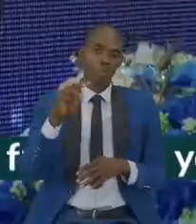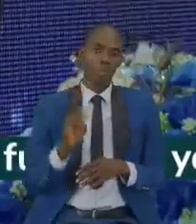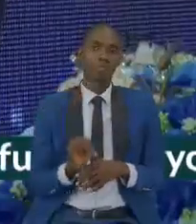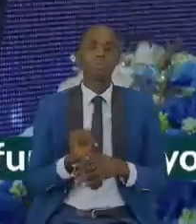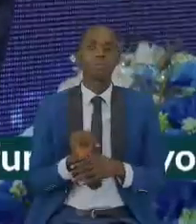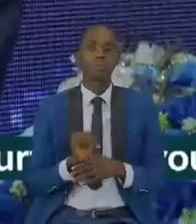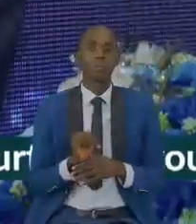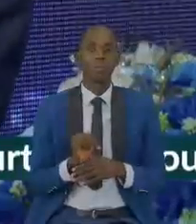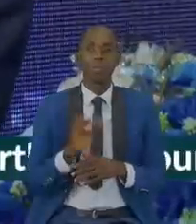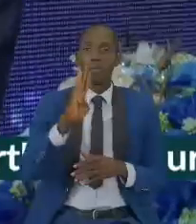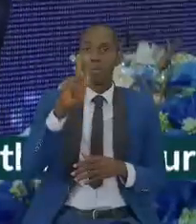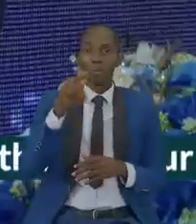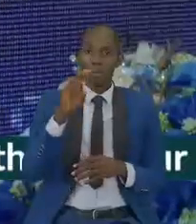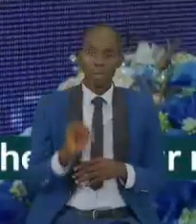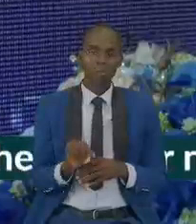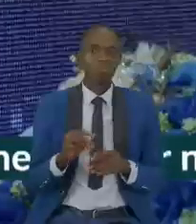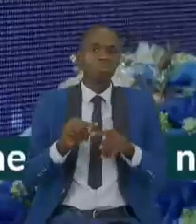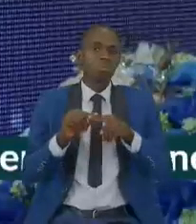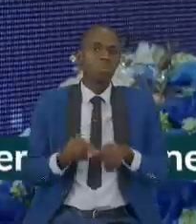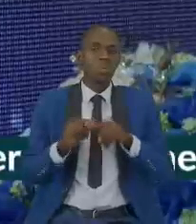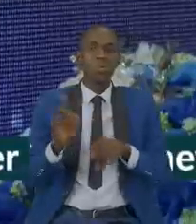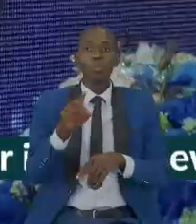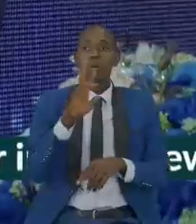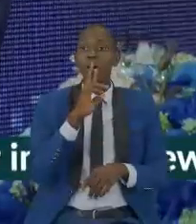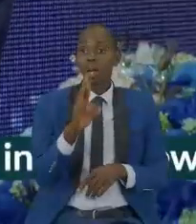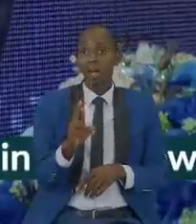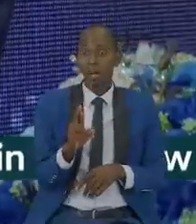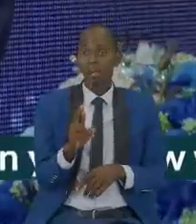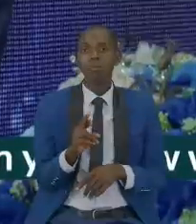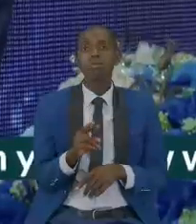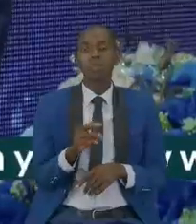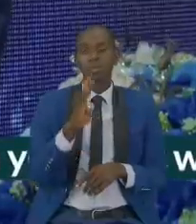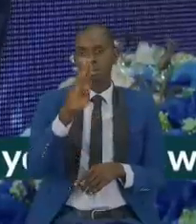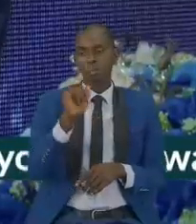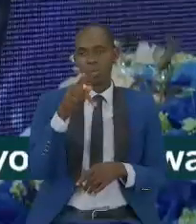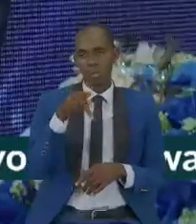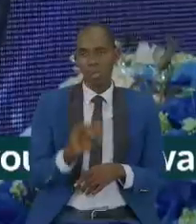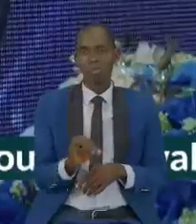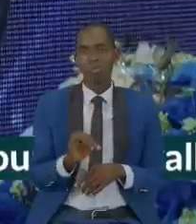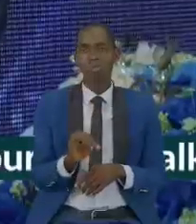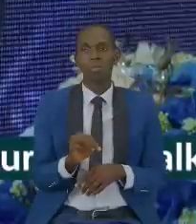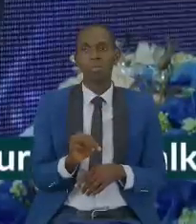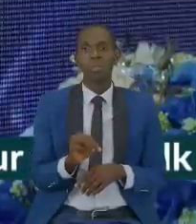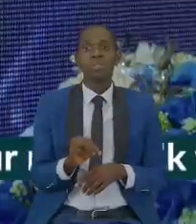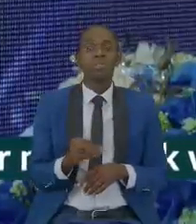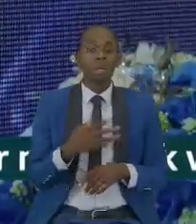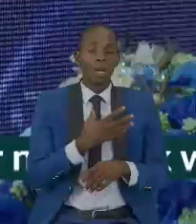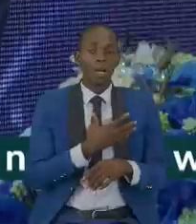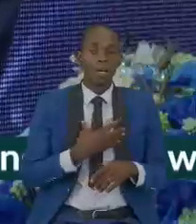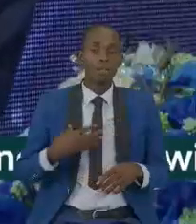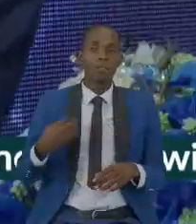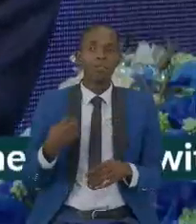on where you are in the globe, you have to choose the time suitable to you. You may not be able to go a long time